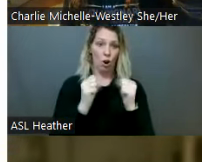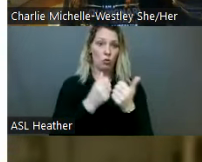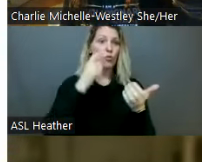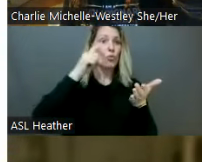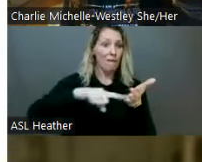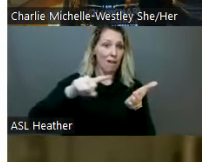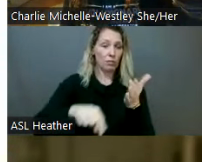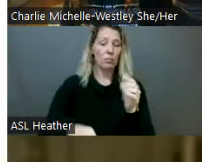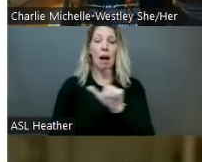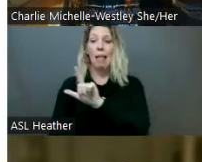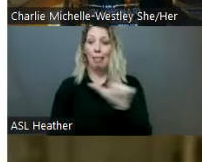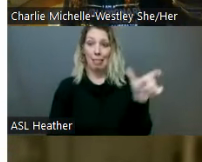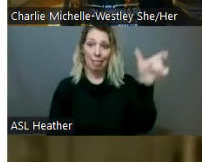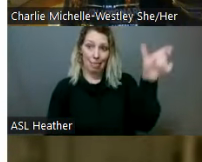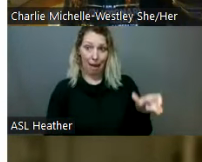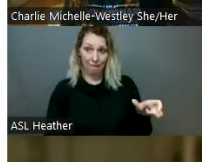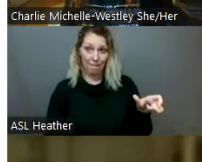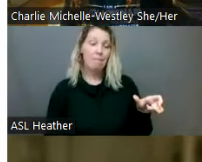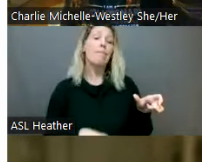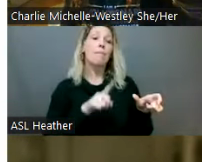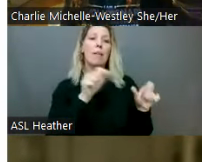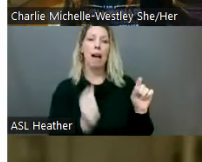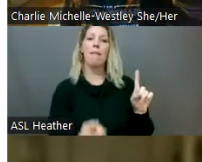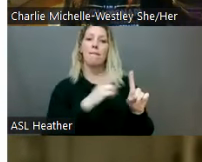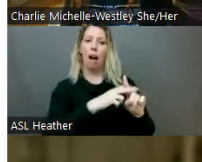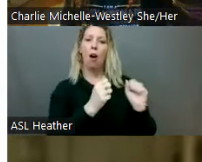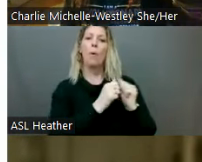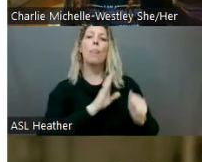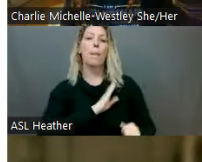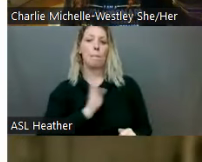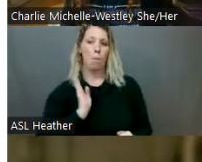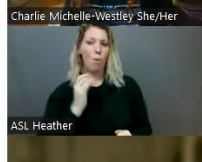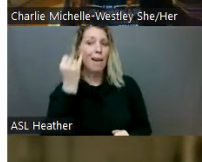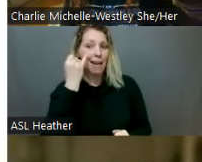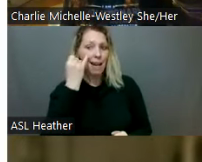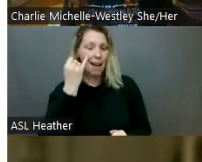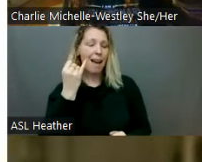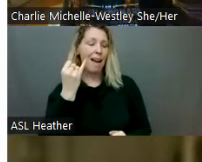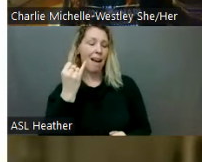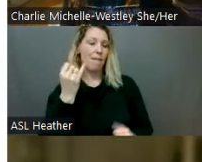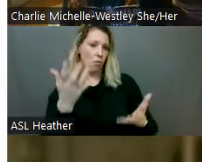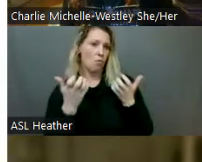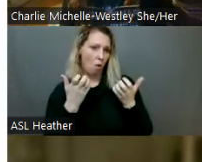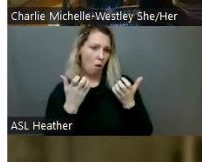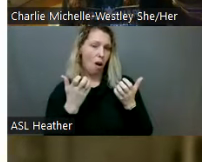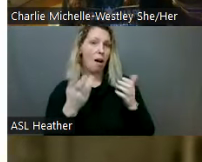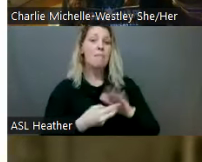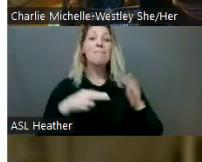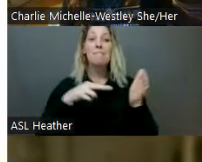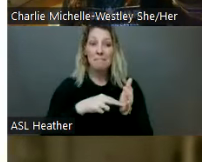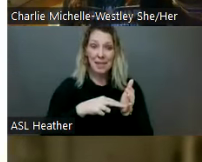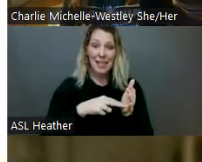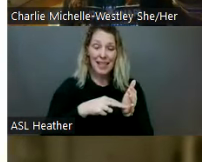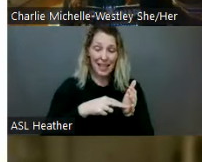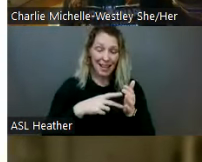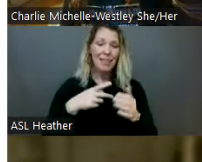left side is an option for the officer to file with the board if they prefer, which will lead to the preliminary investigation